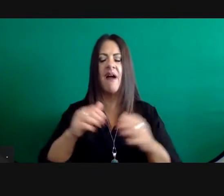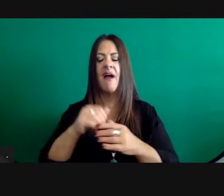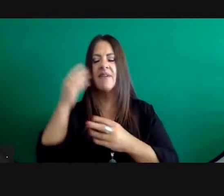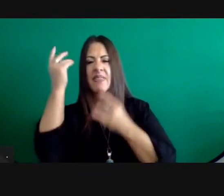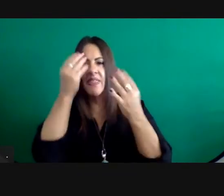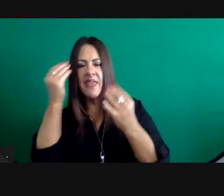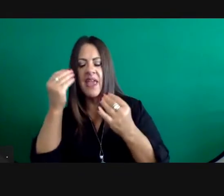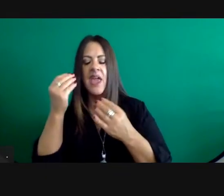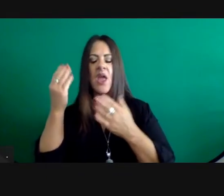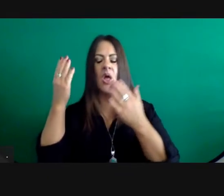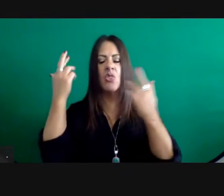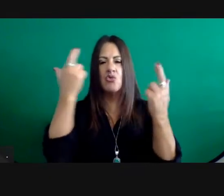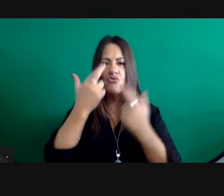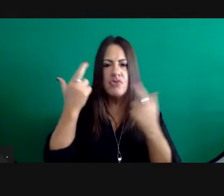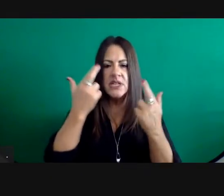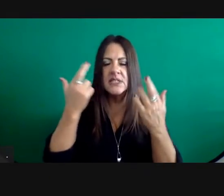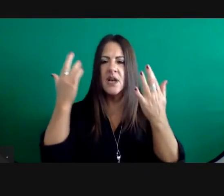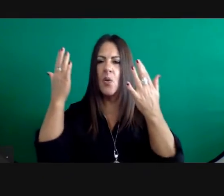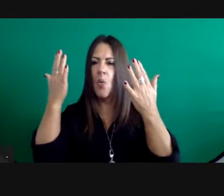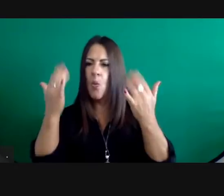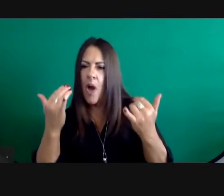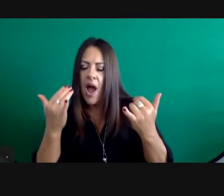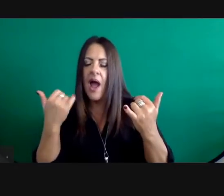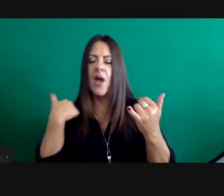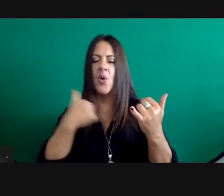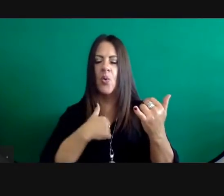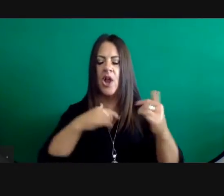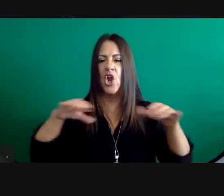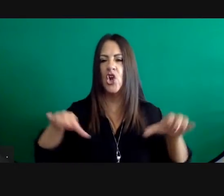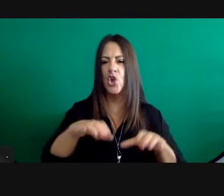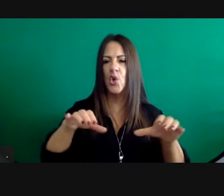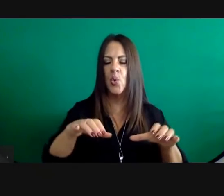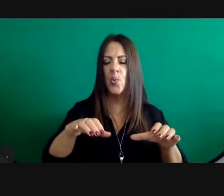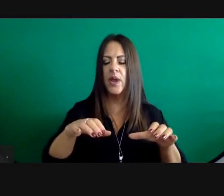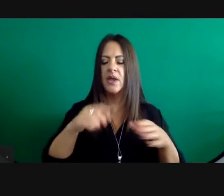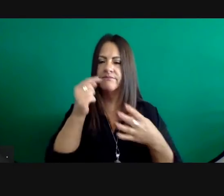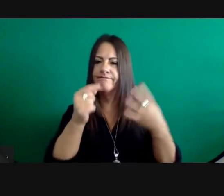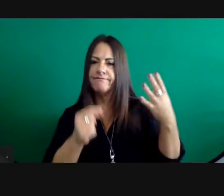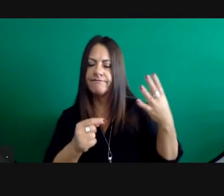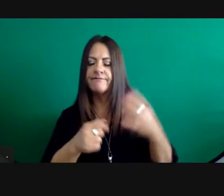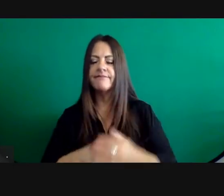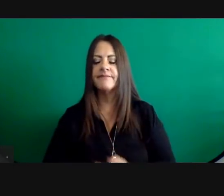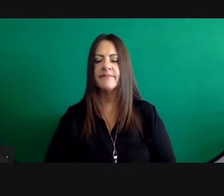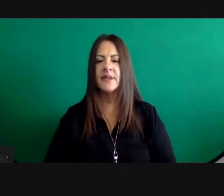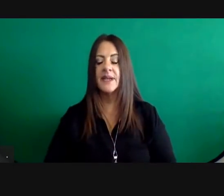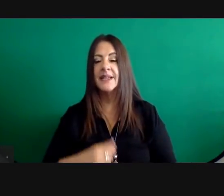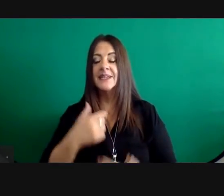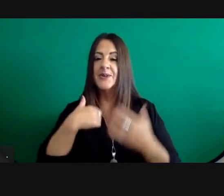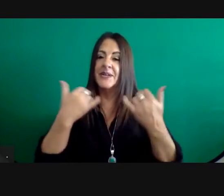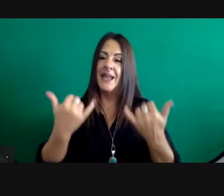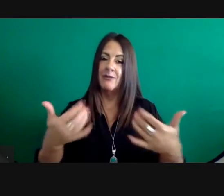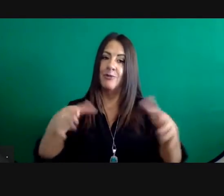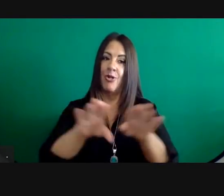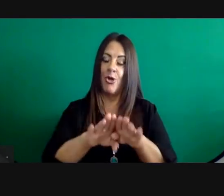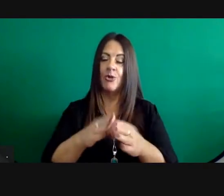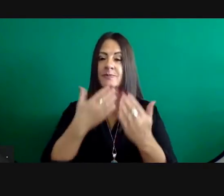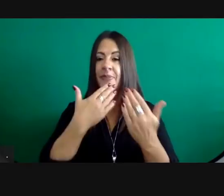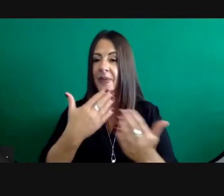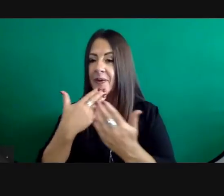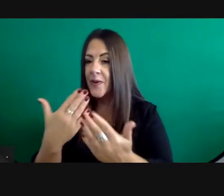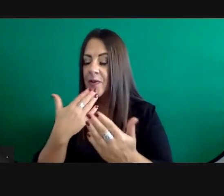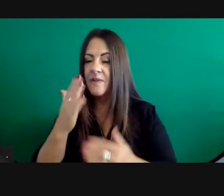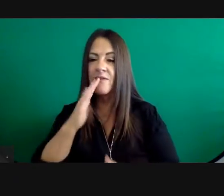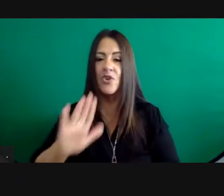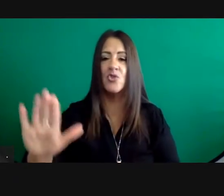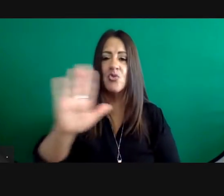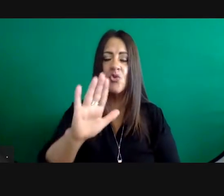decisions, but also an opportunity to clarify some of it. I'll end by just thanking each of you, as I have before, for your